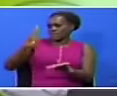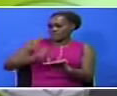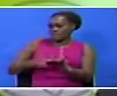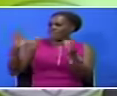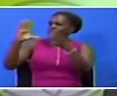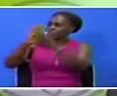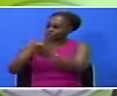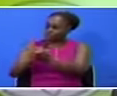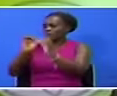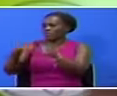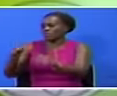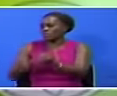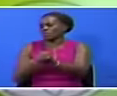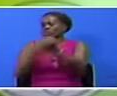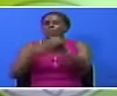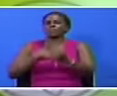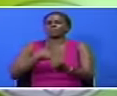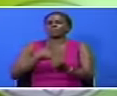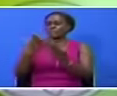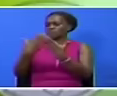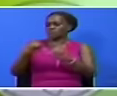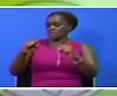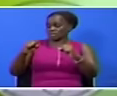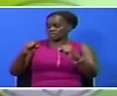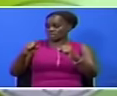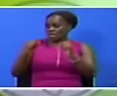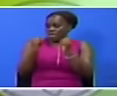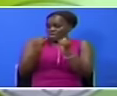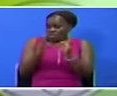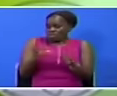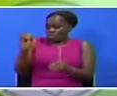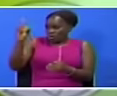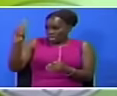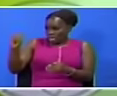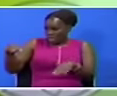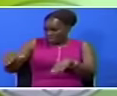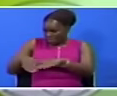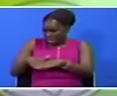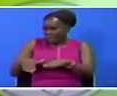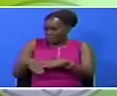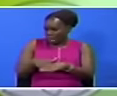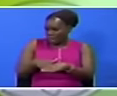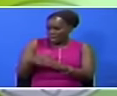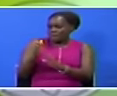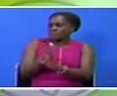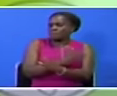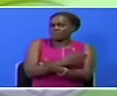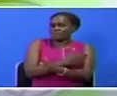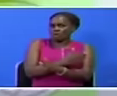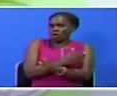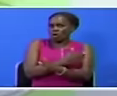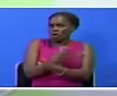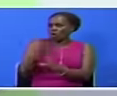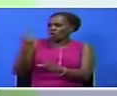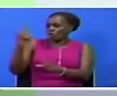he can support me, my presidential bid. If somebody from ODM, who before going for